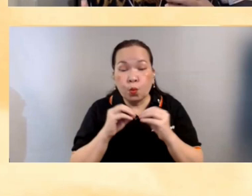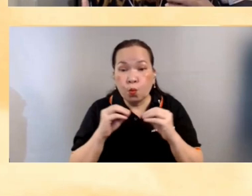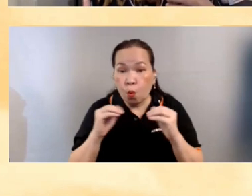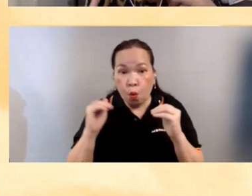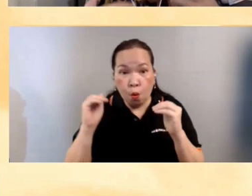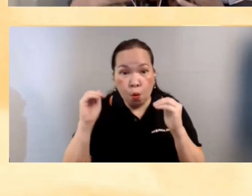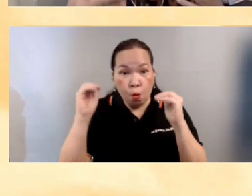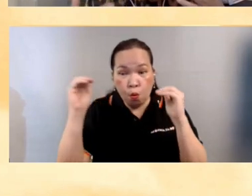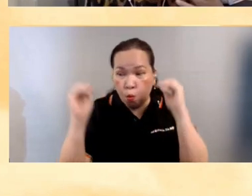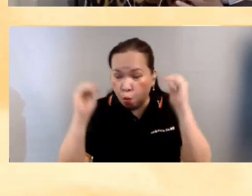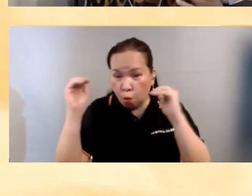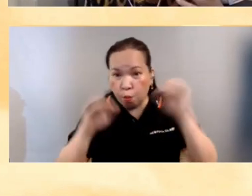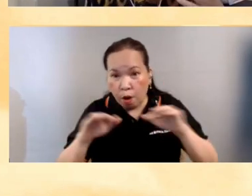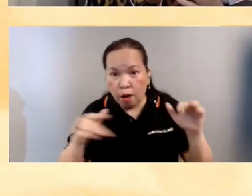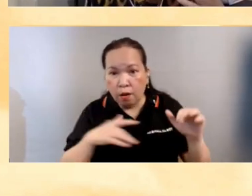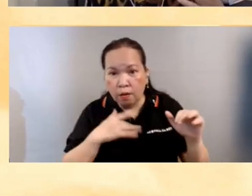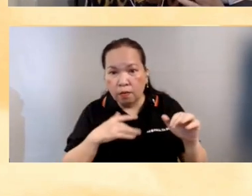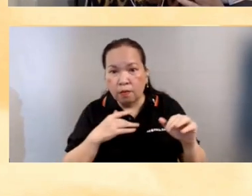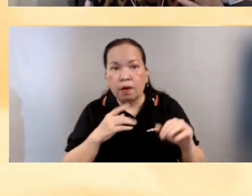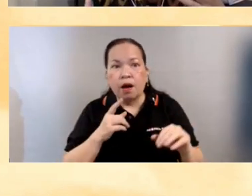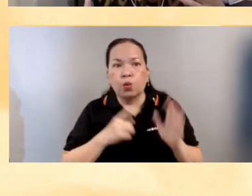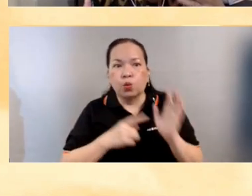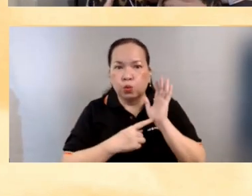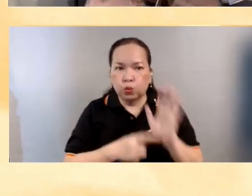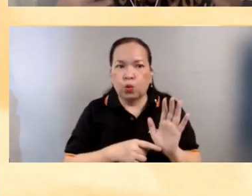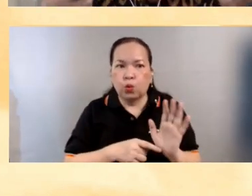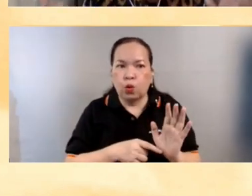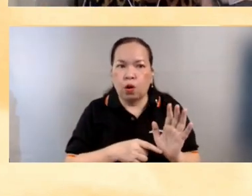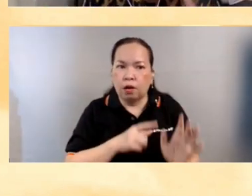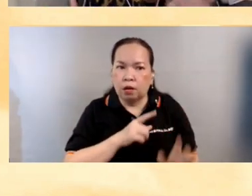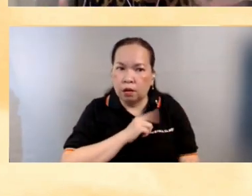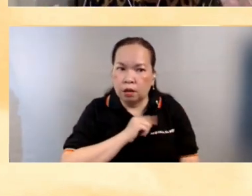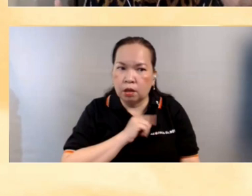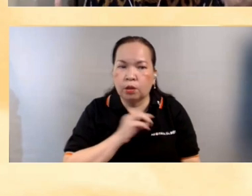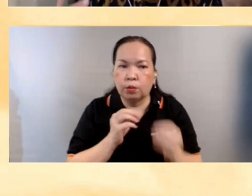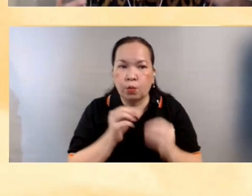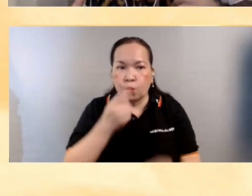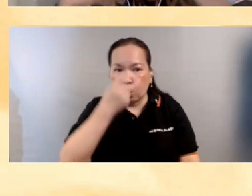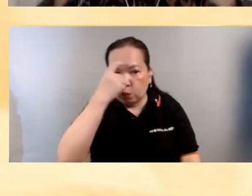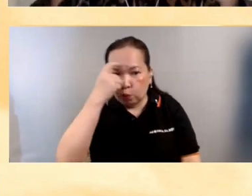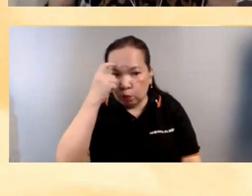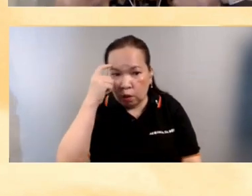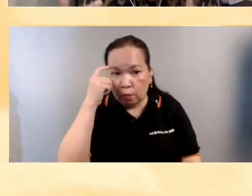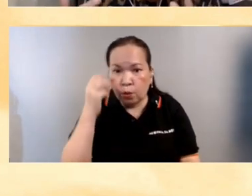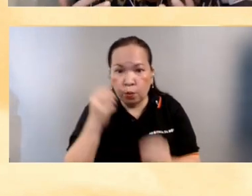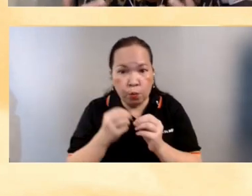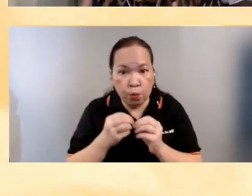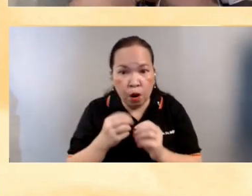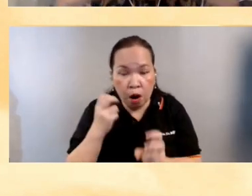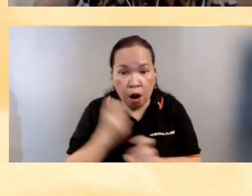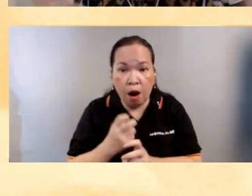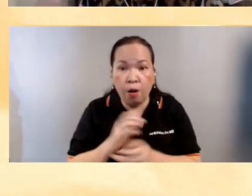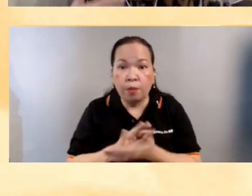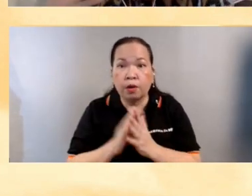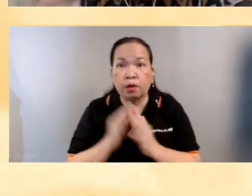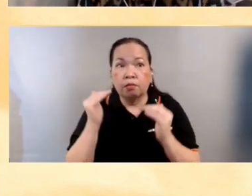children who manifest the symptoms, who are more traumatized by the experience, but because they're older, maybe